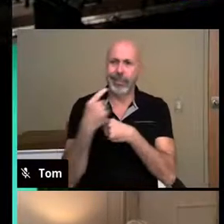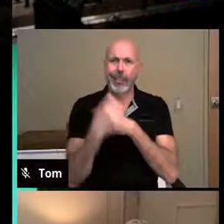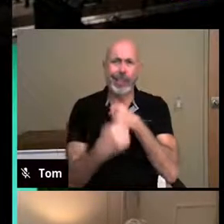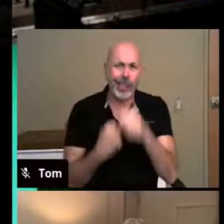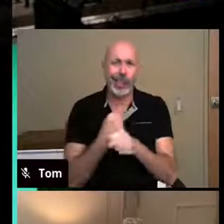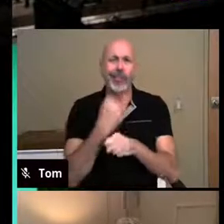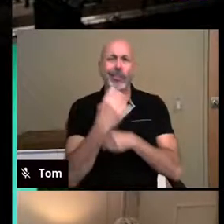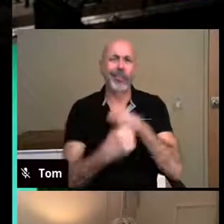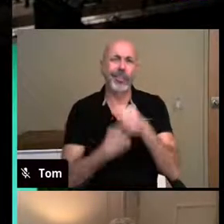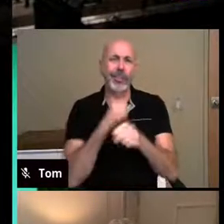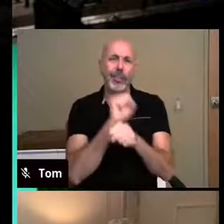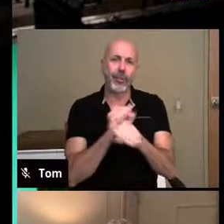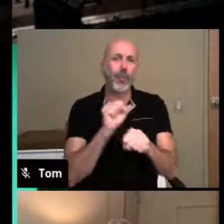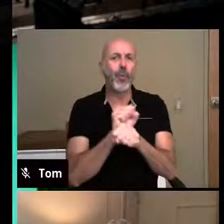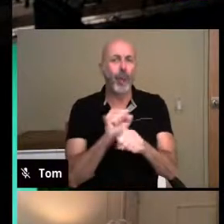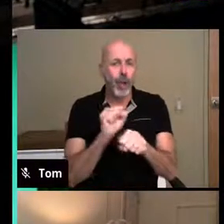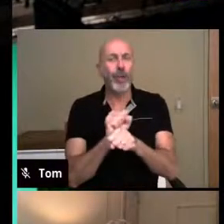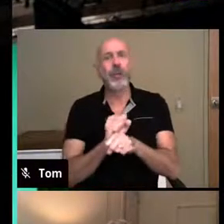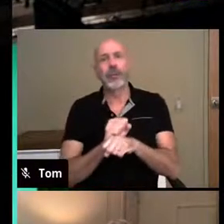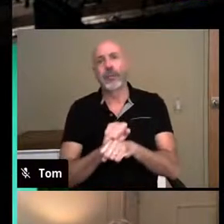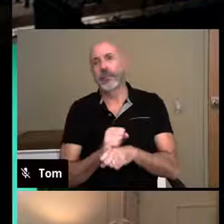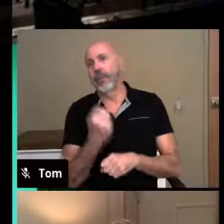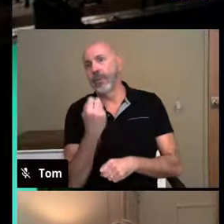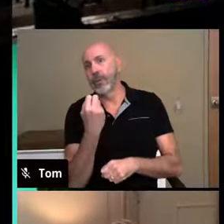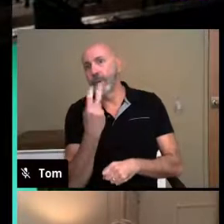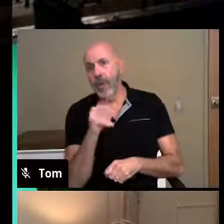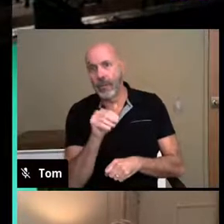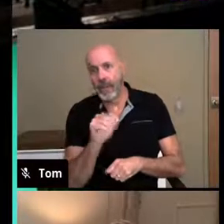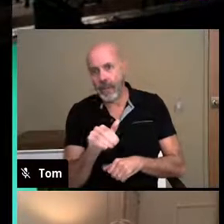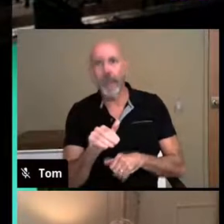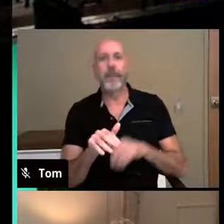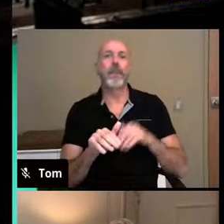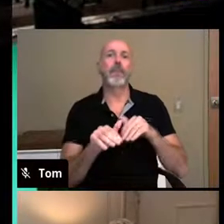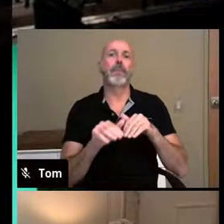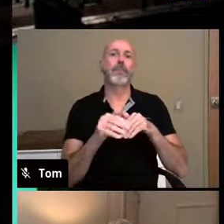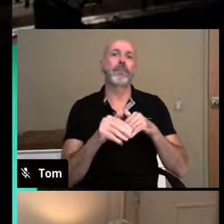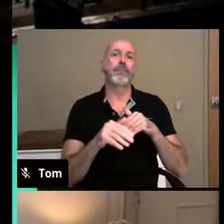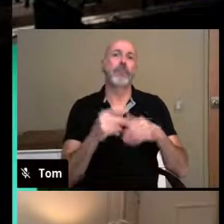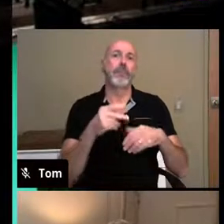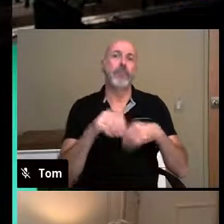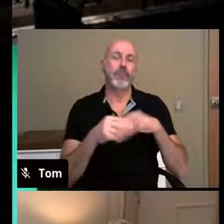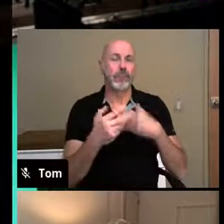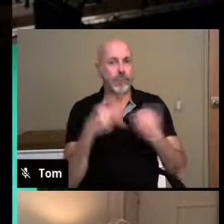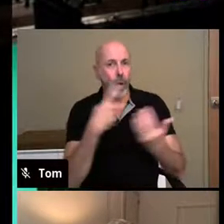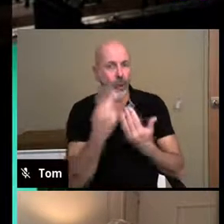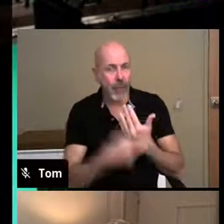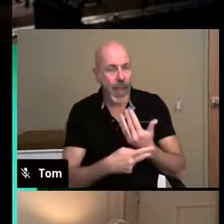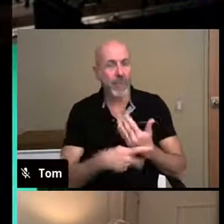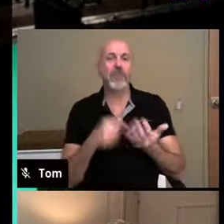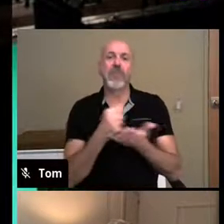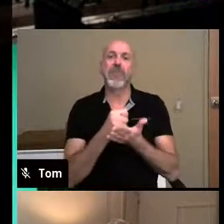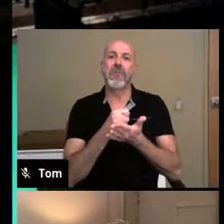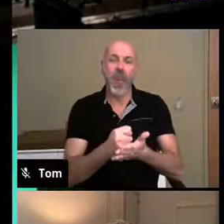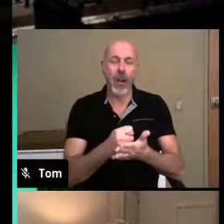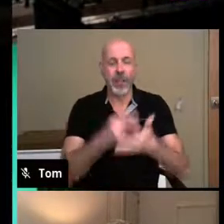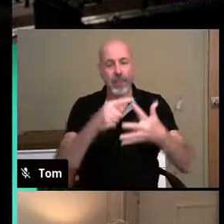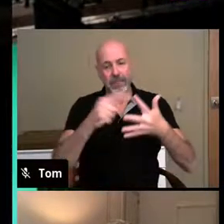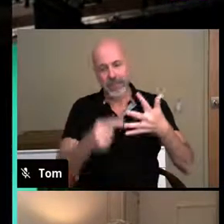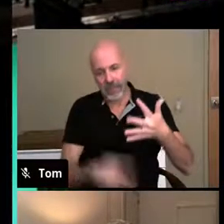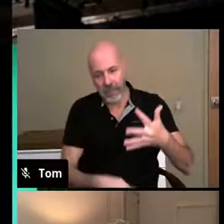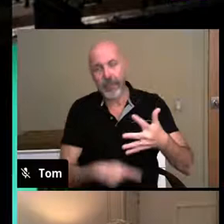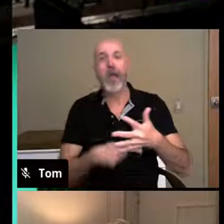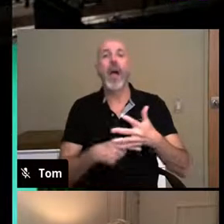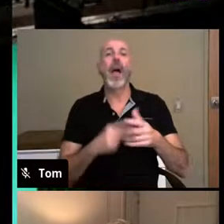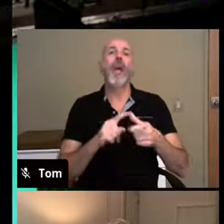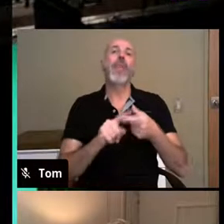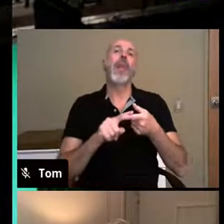experience and 12-step programs and therapy and all sorts of things, I finally connected the dots where I was